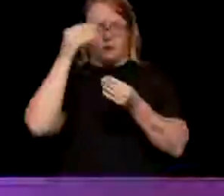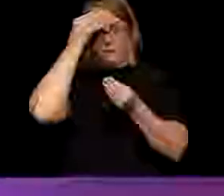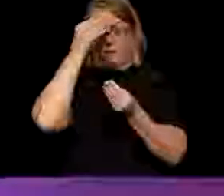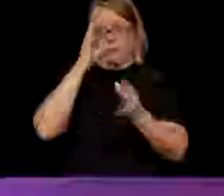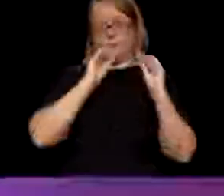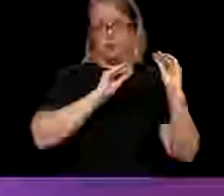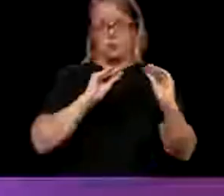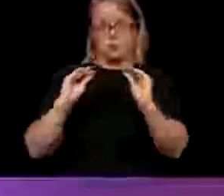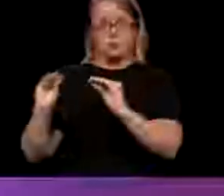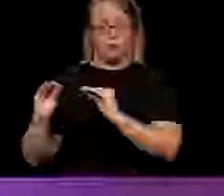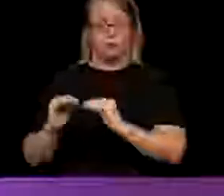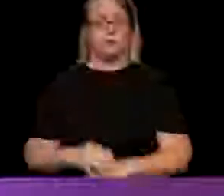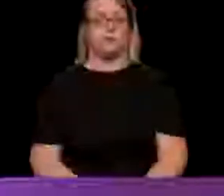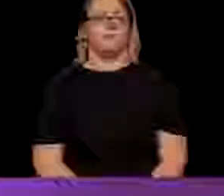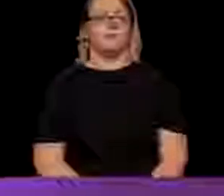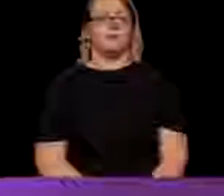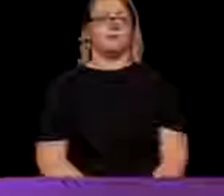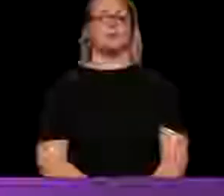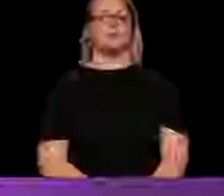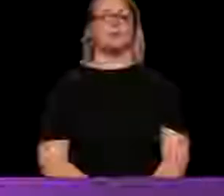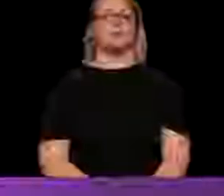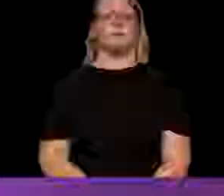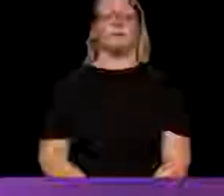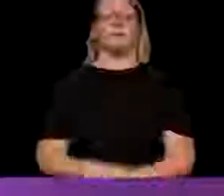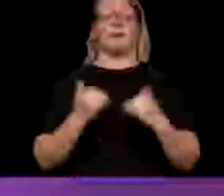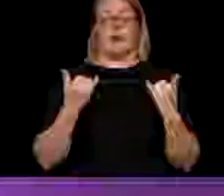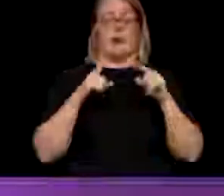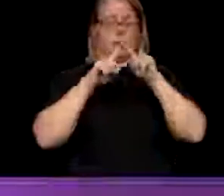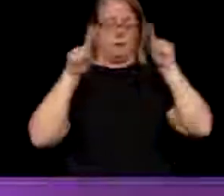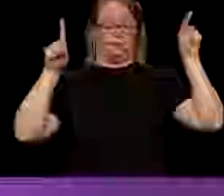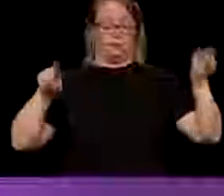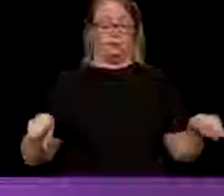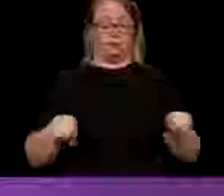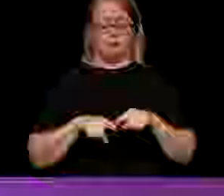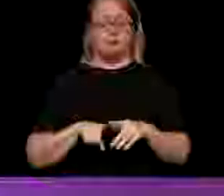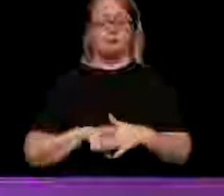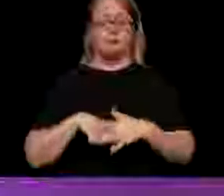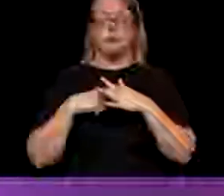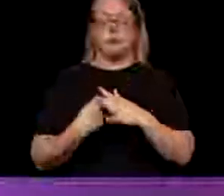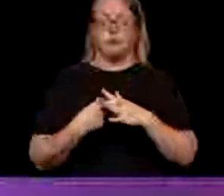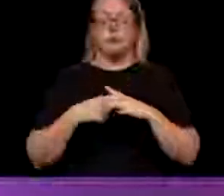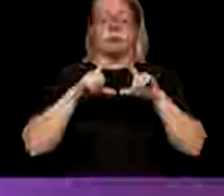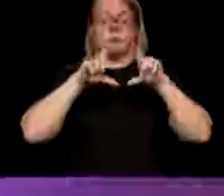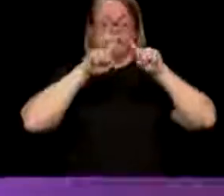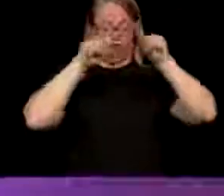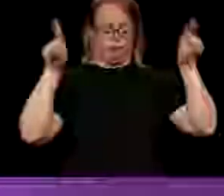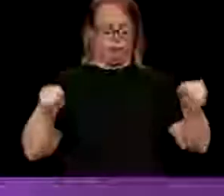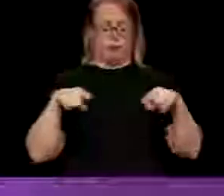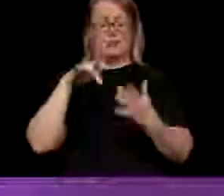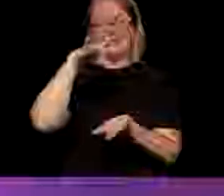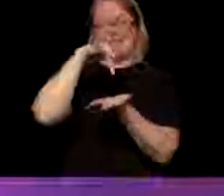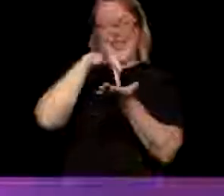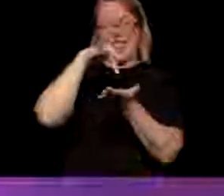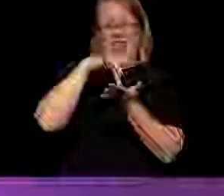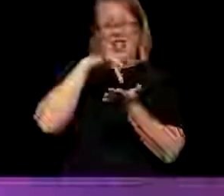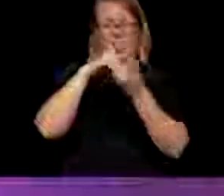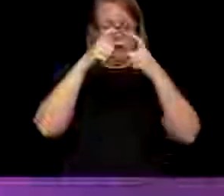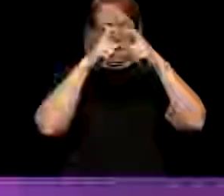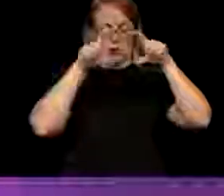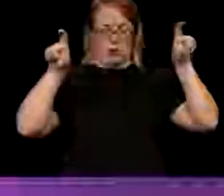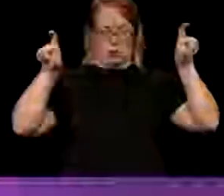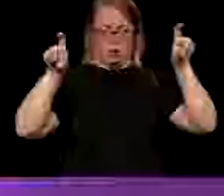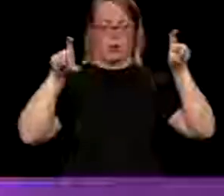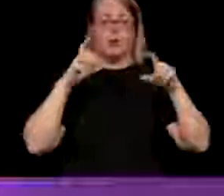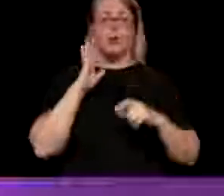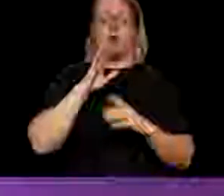colors. So for the first step, you want to get that shading of the forest. This is just going to help